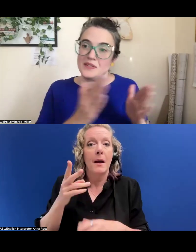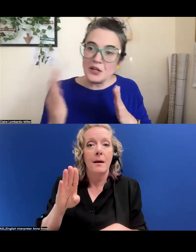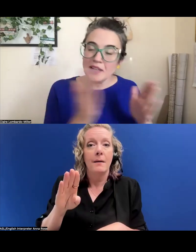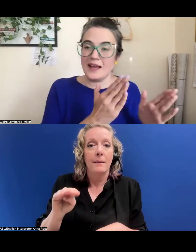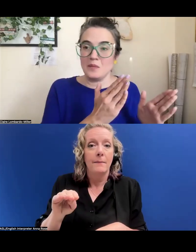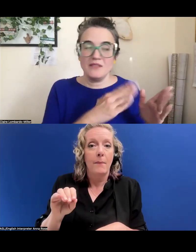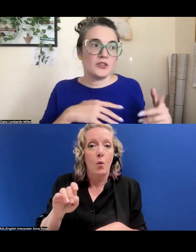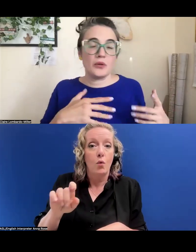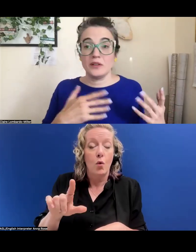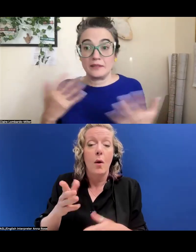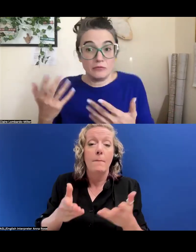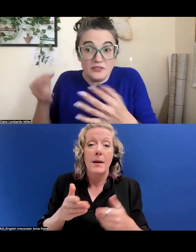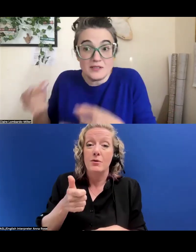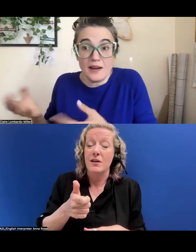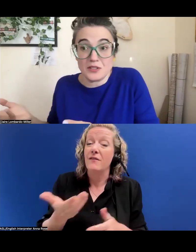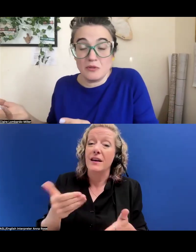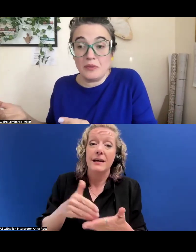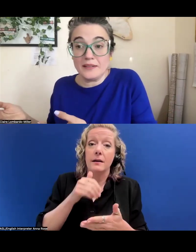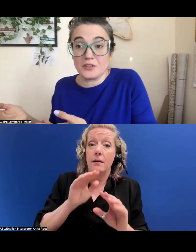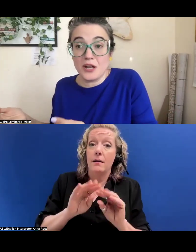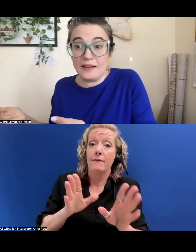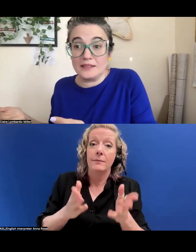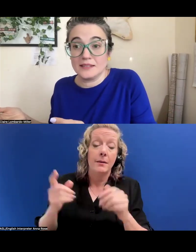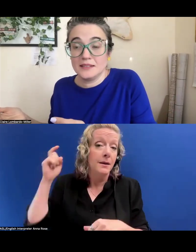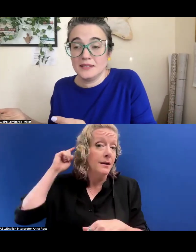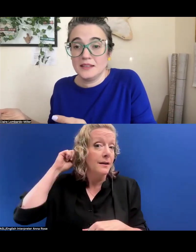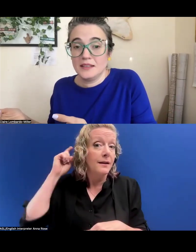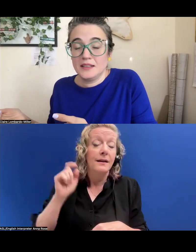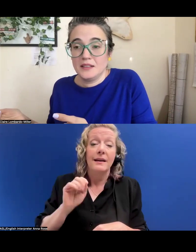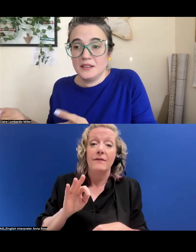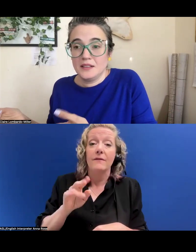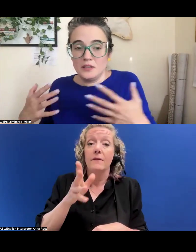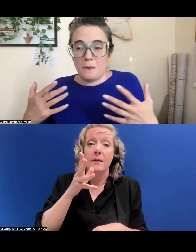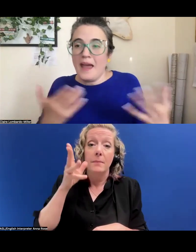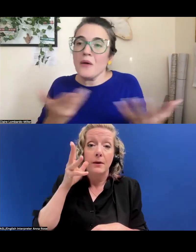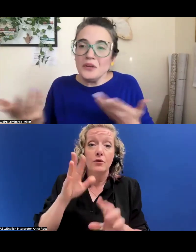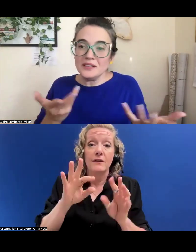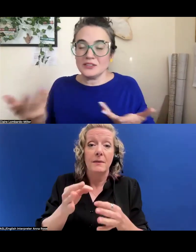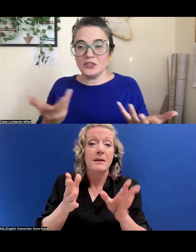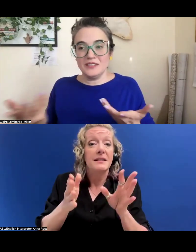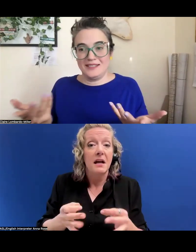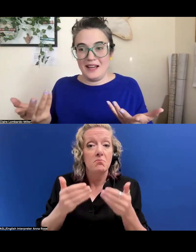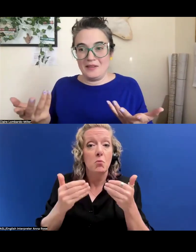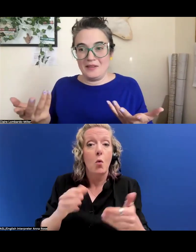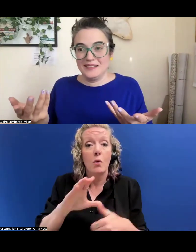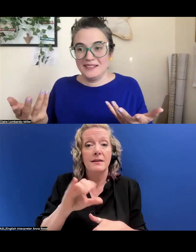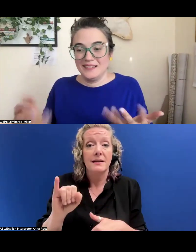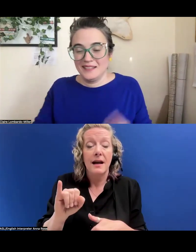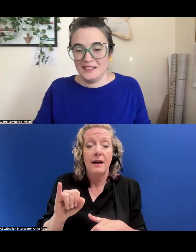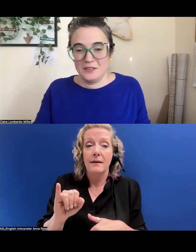keep steering them, even though they're like, we've decided to implant our child. How are you going to service them